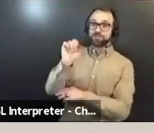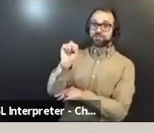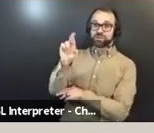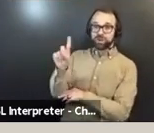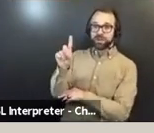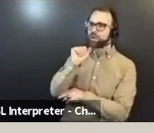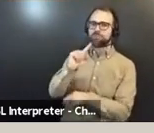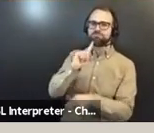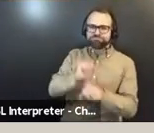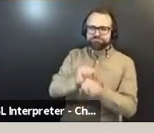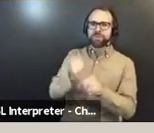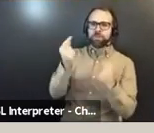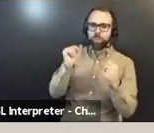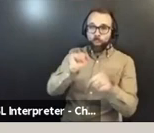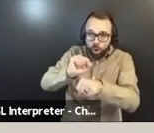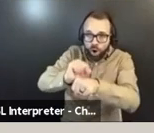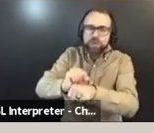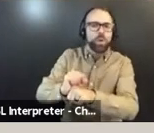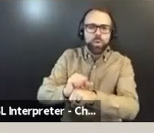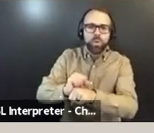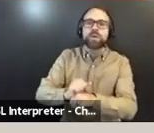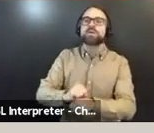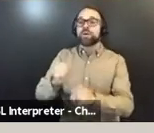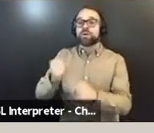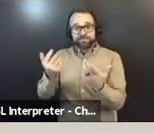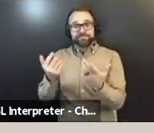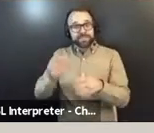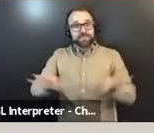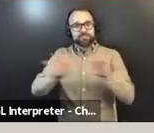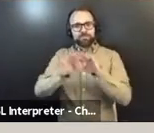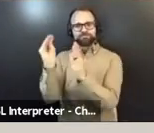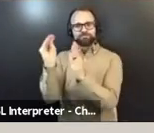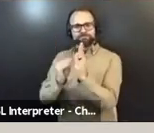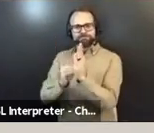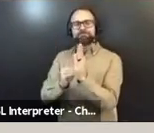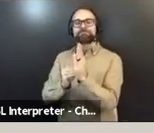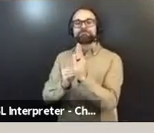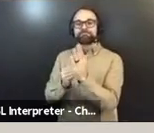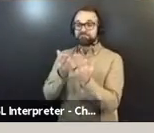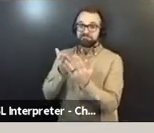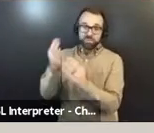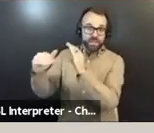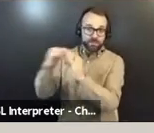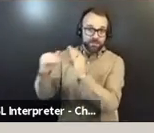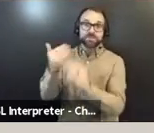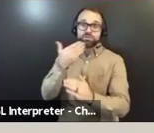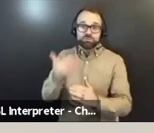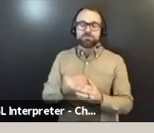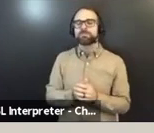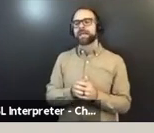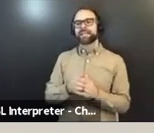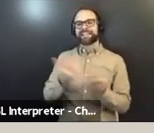done physical work. So documenting this is really good. And the other thing is, if you're working with a consultant or you're doing this internally, you now have a